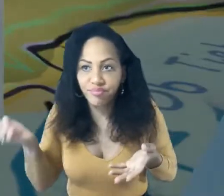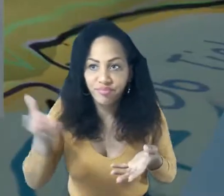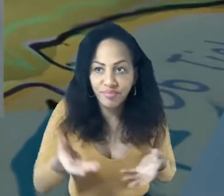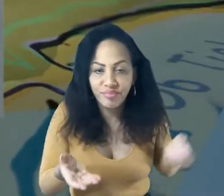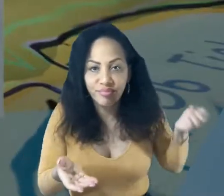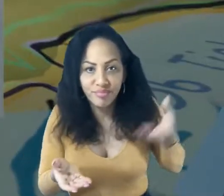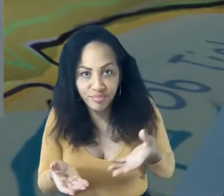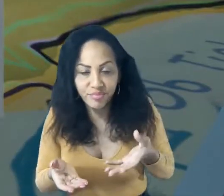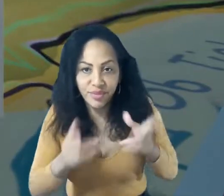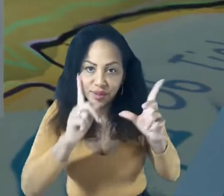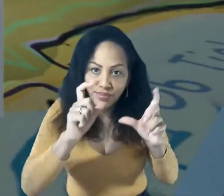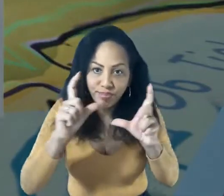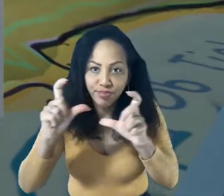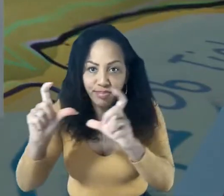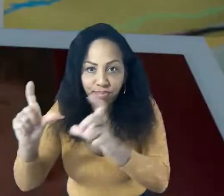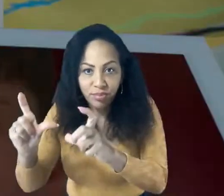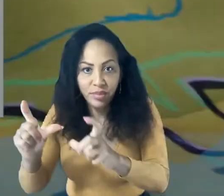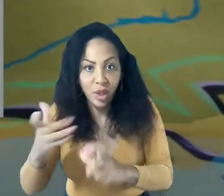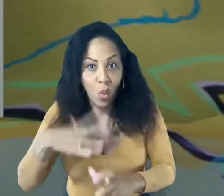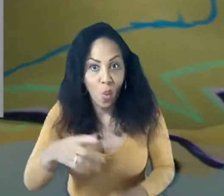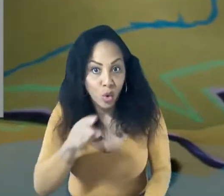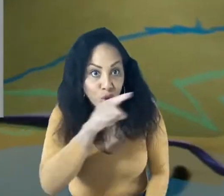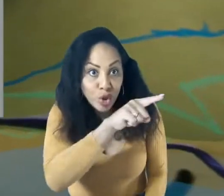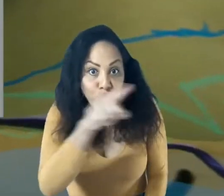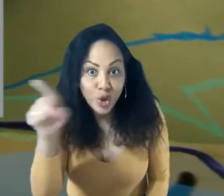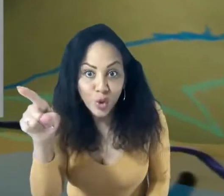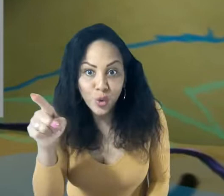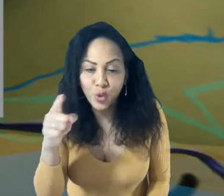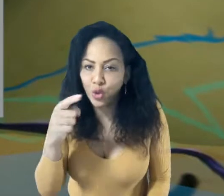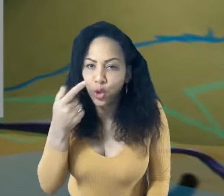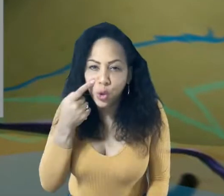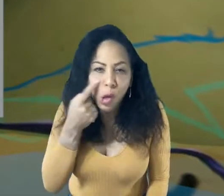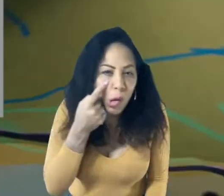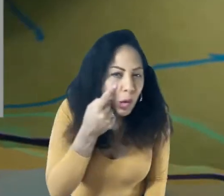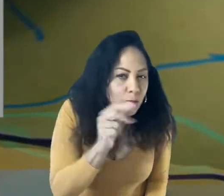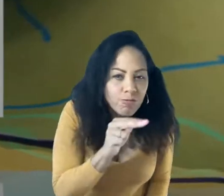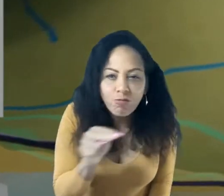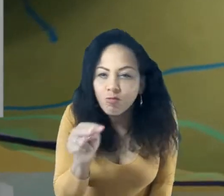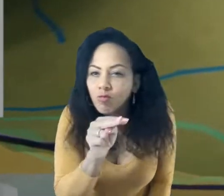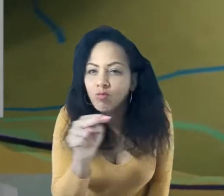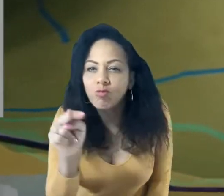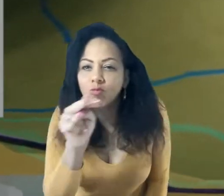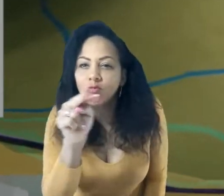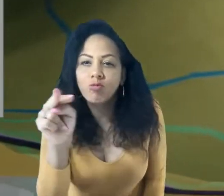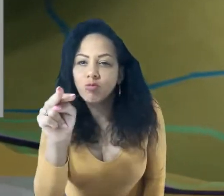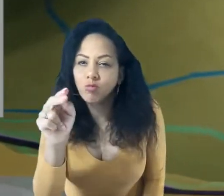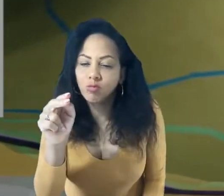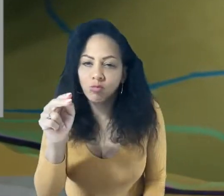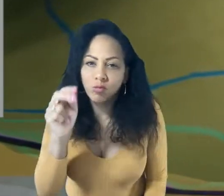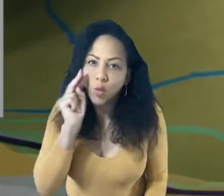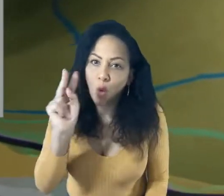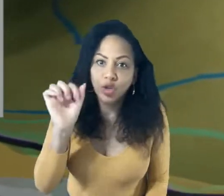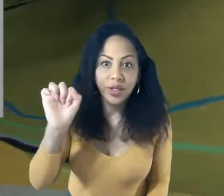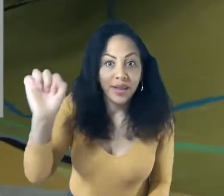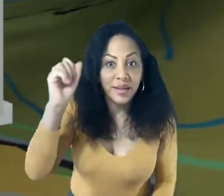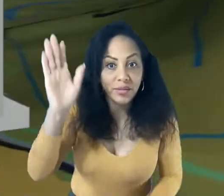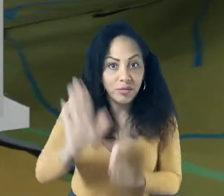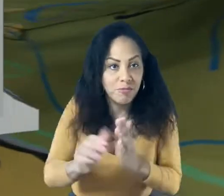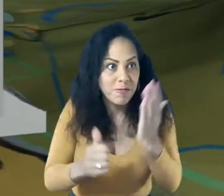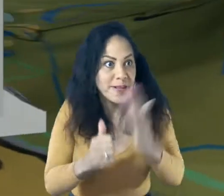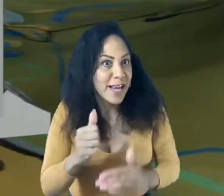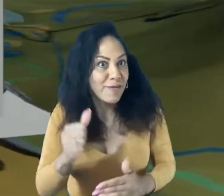explore and discover surprises by navigating your way around the bay. You never know who you might bump